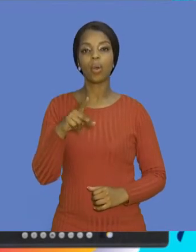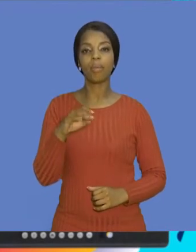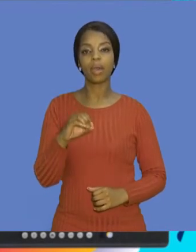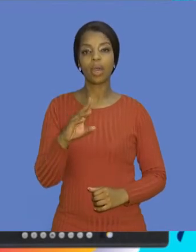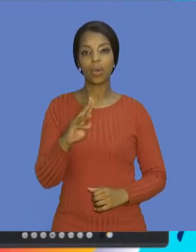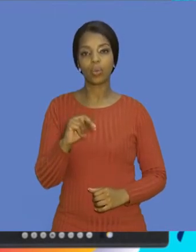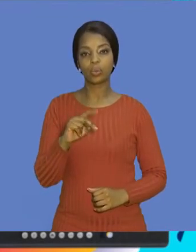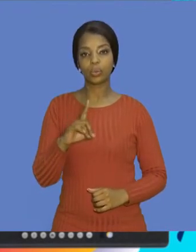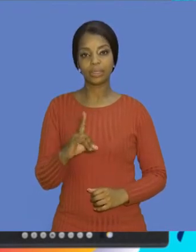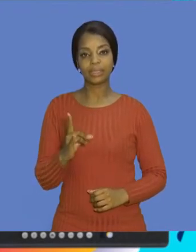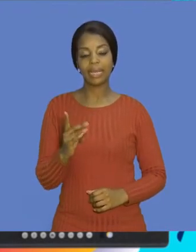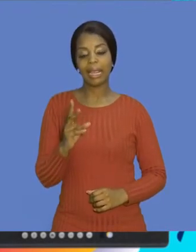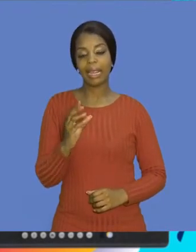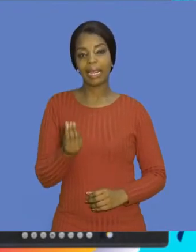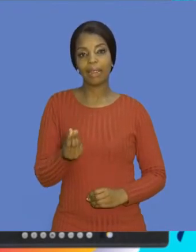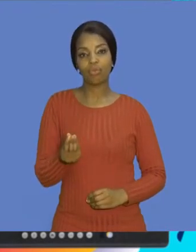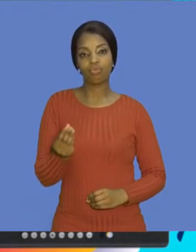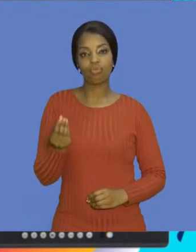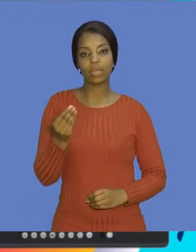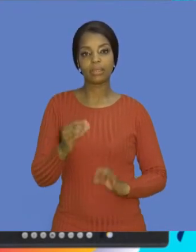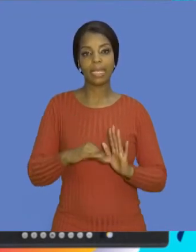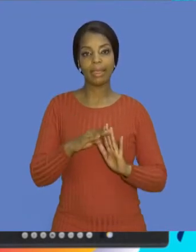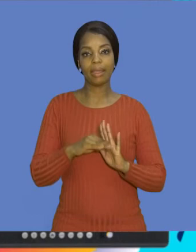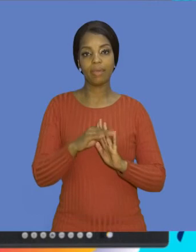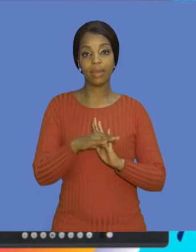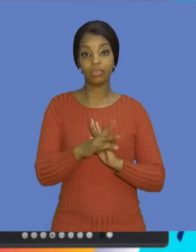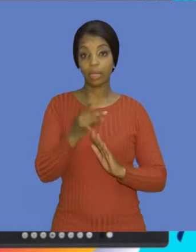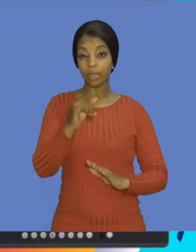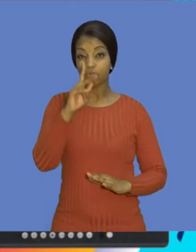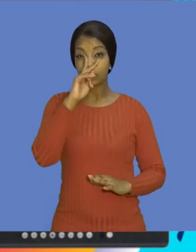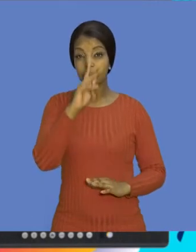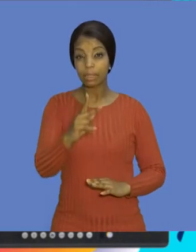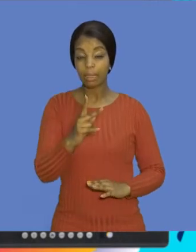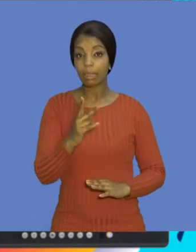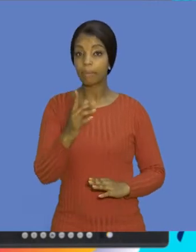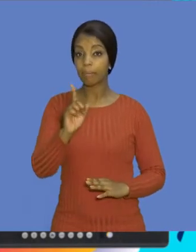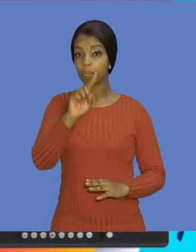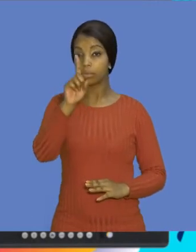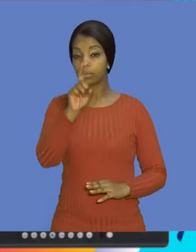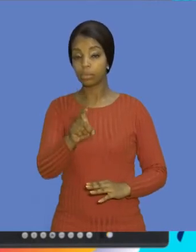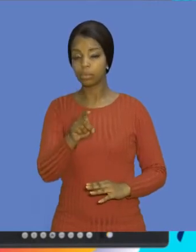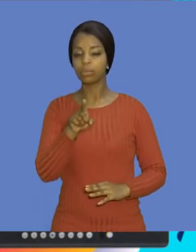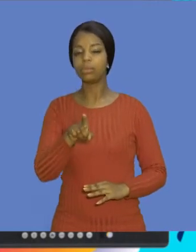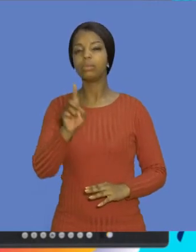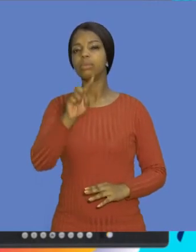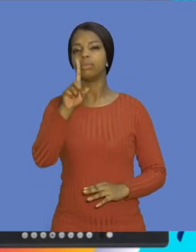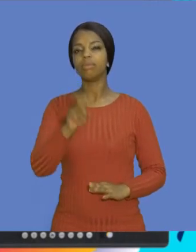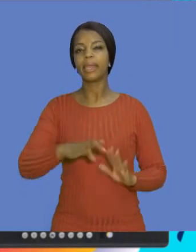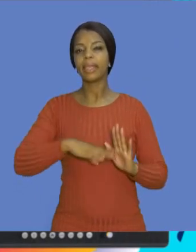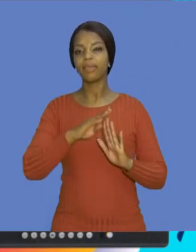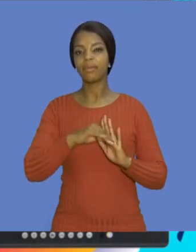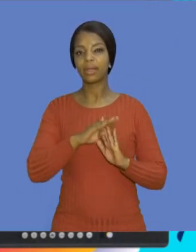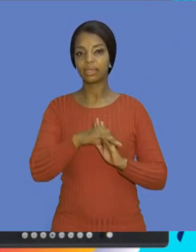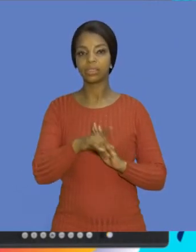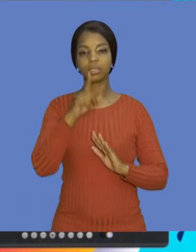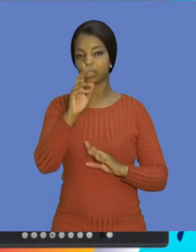not simple interest. So please make sure that when you see a question and it talks about inflation, automatically